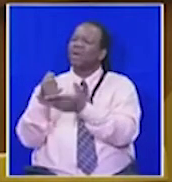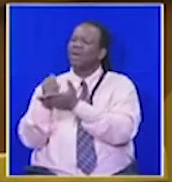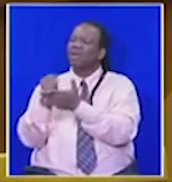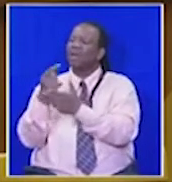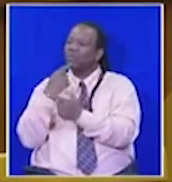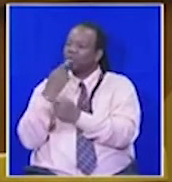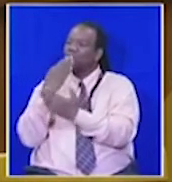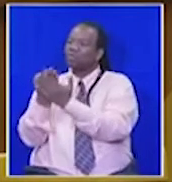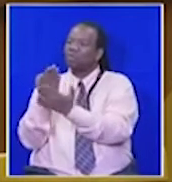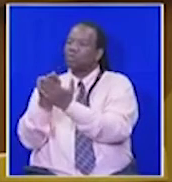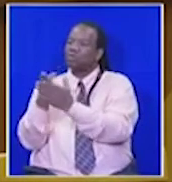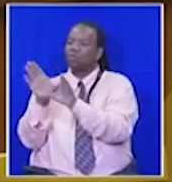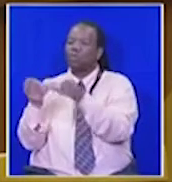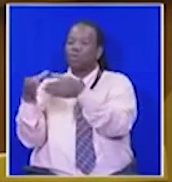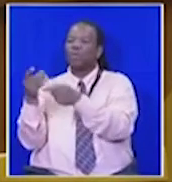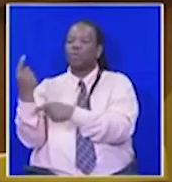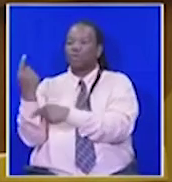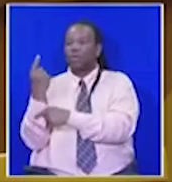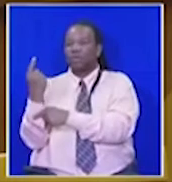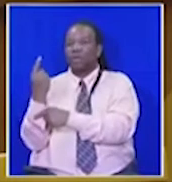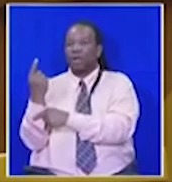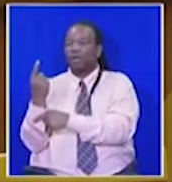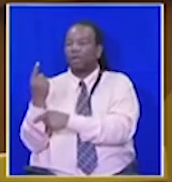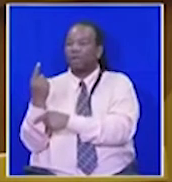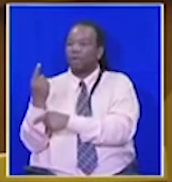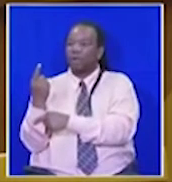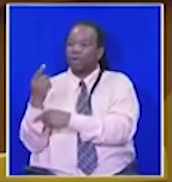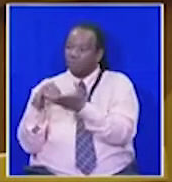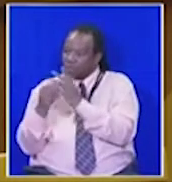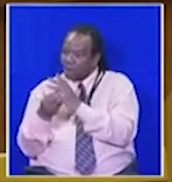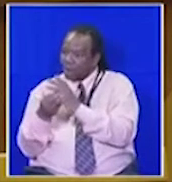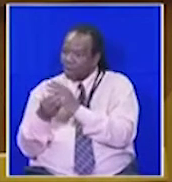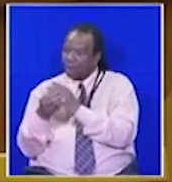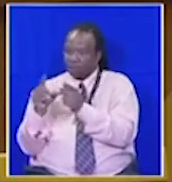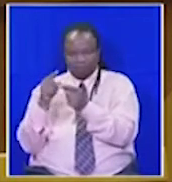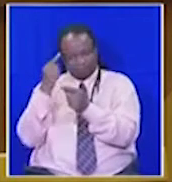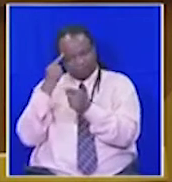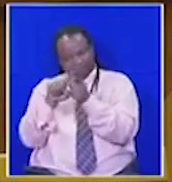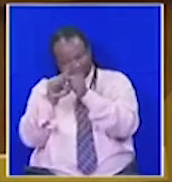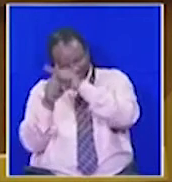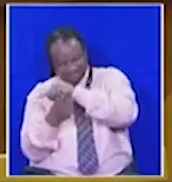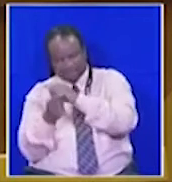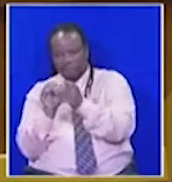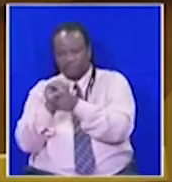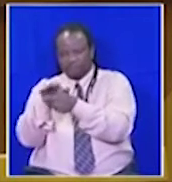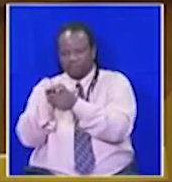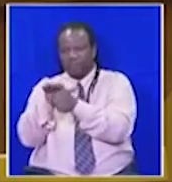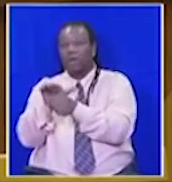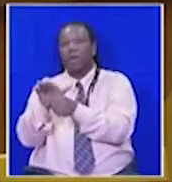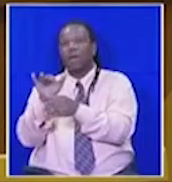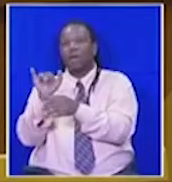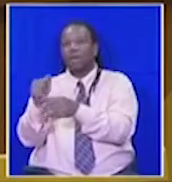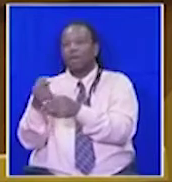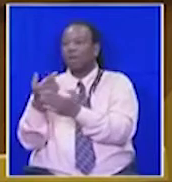to give himself the opportunity to persuade the committee and eventually all of us that he has a better set